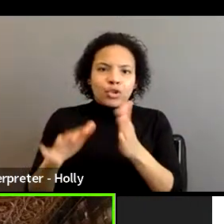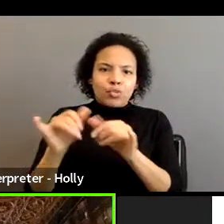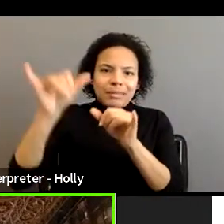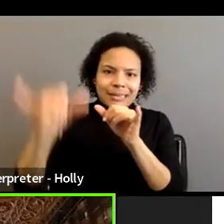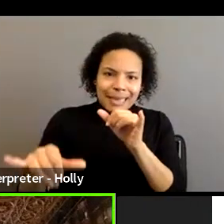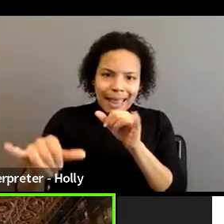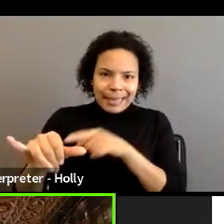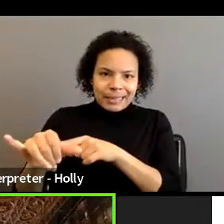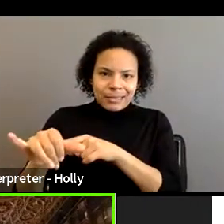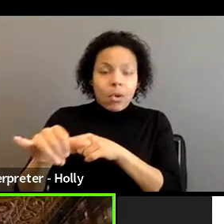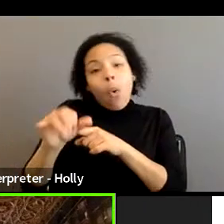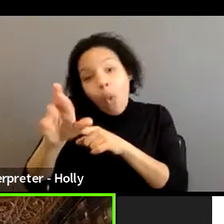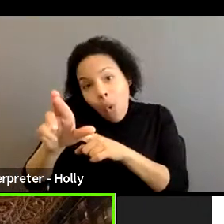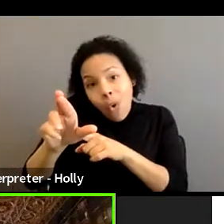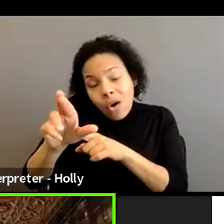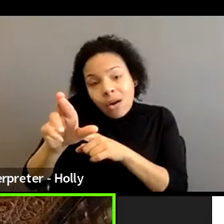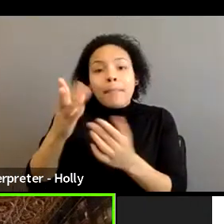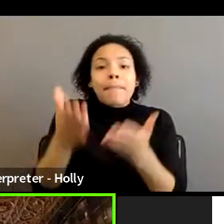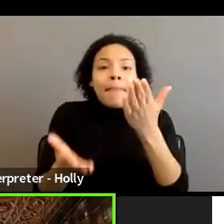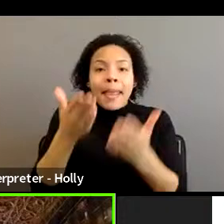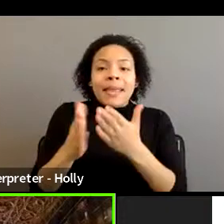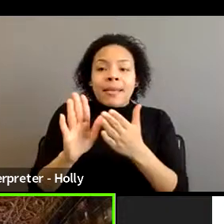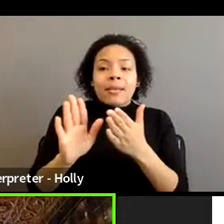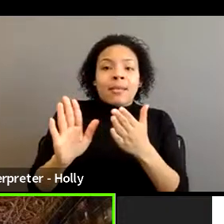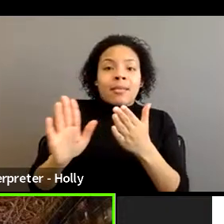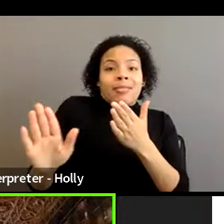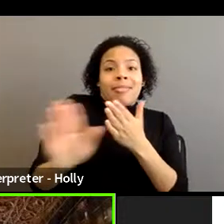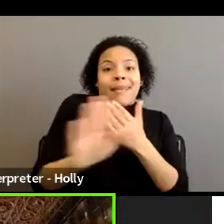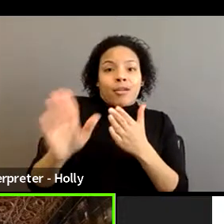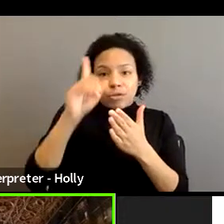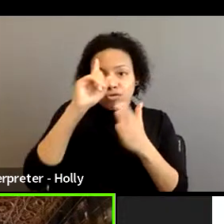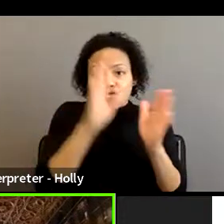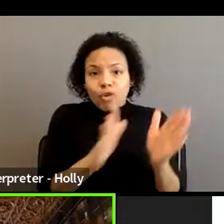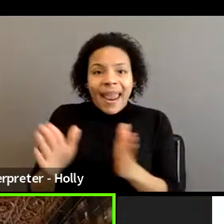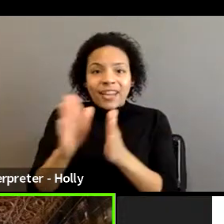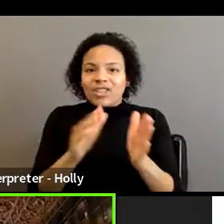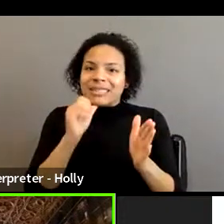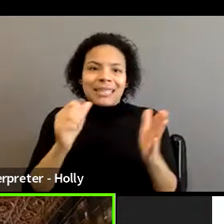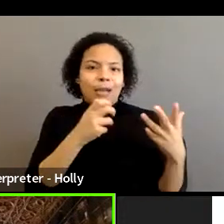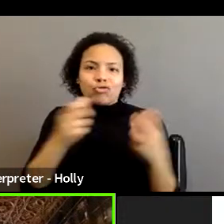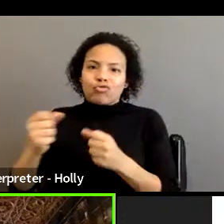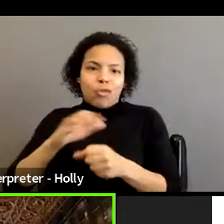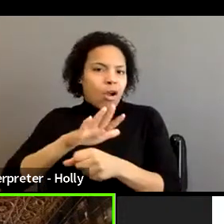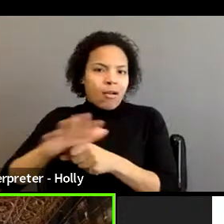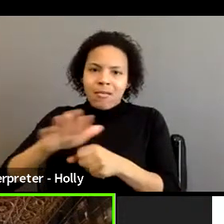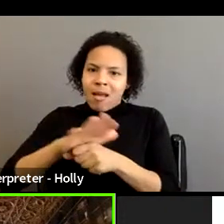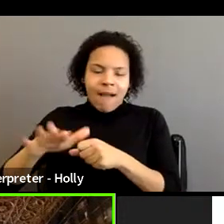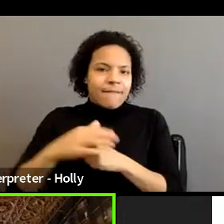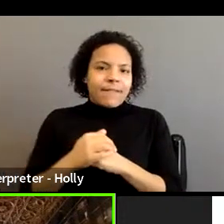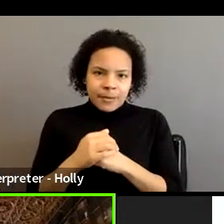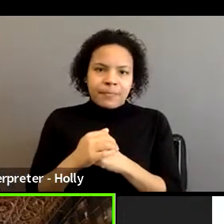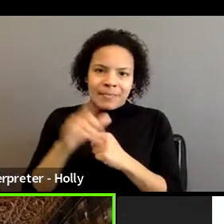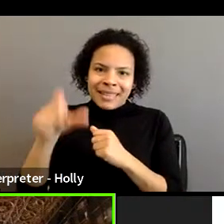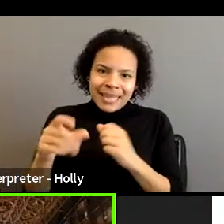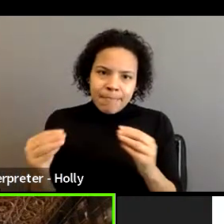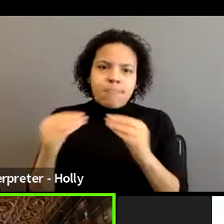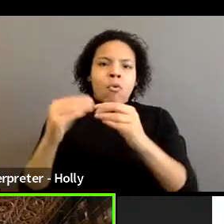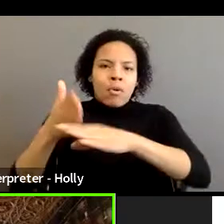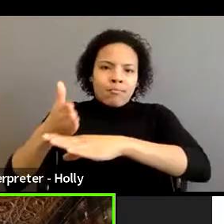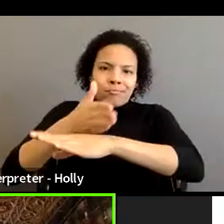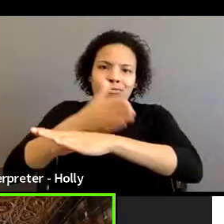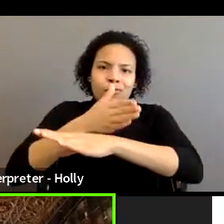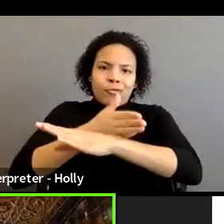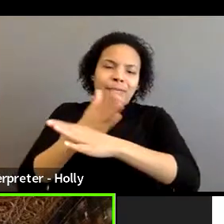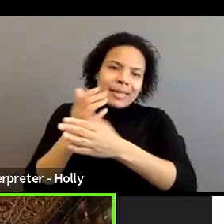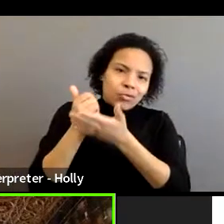to wonder why. In essence, what that means is, as higher post-secondary institutions in the United States, we